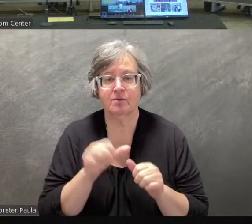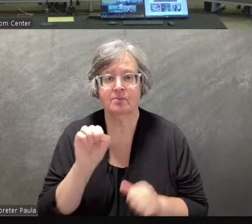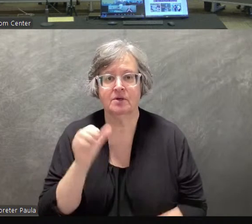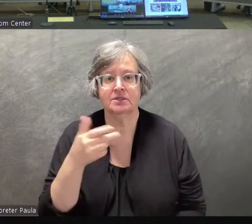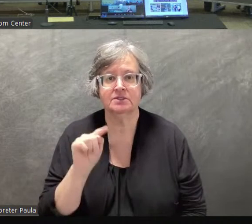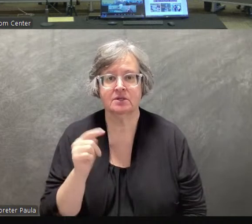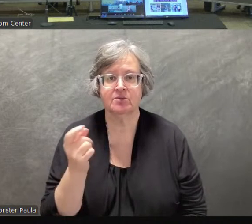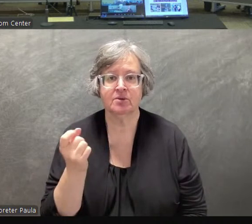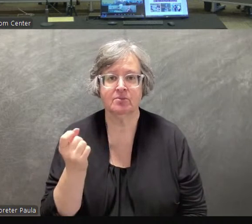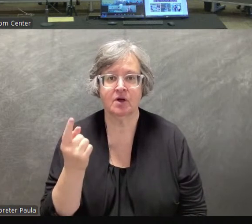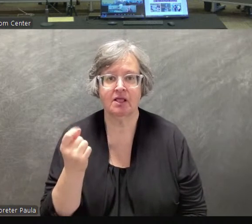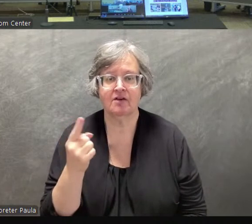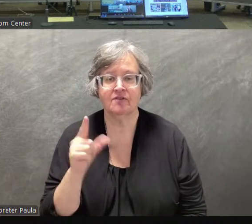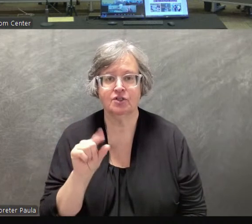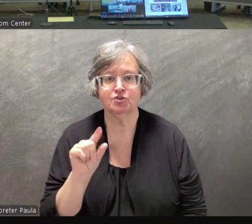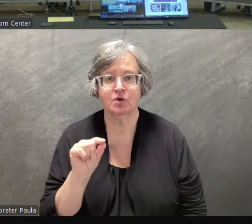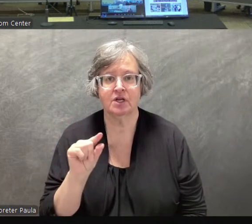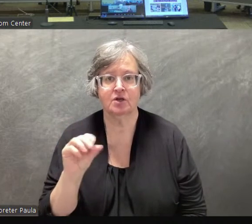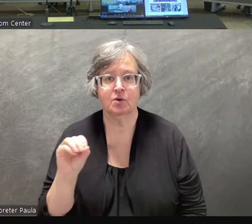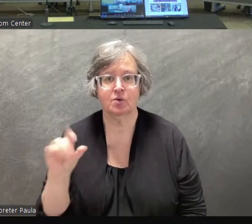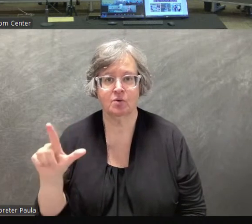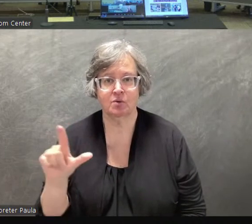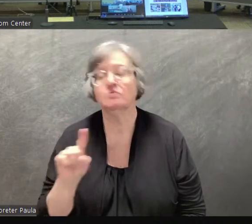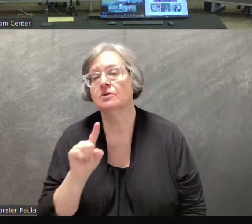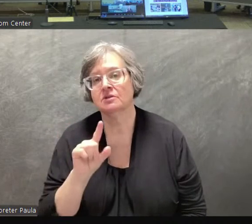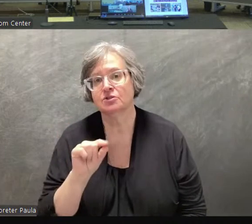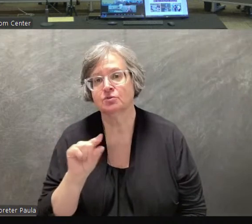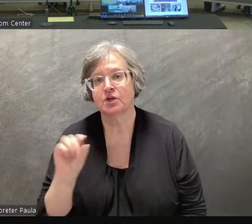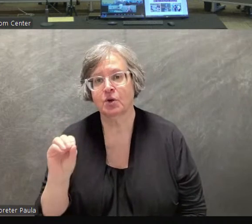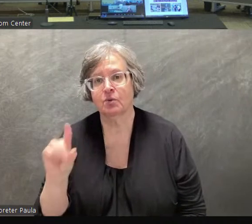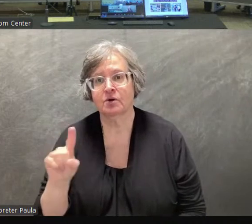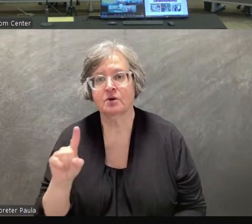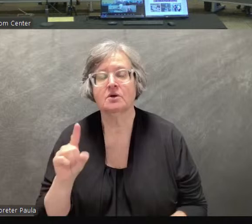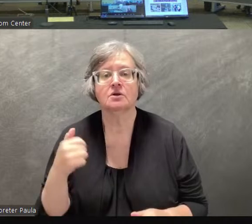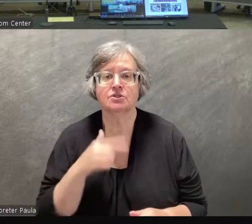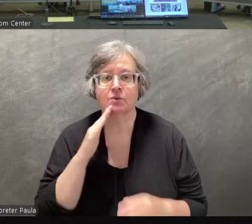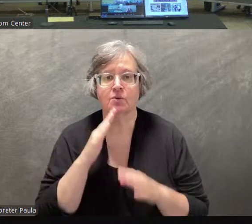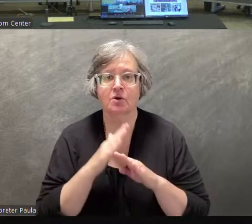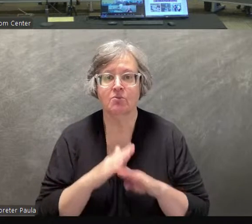11th. I ask that you pause for a moment of silence and remembrance.